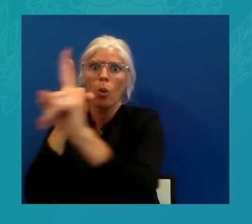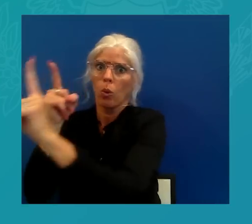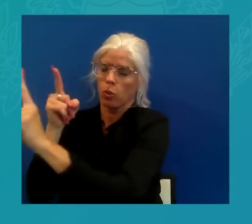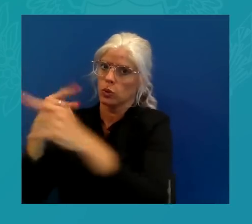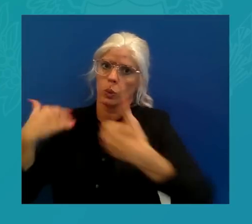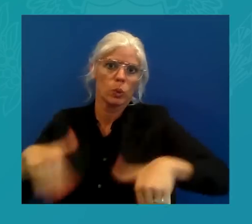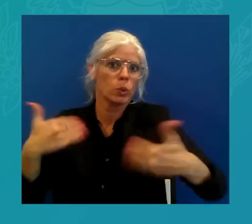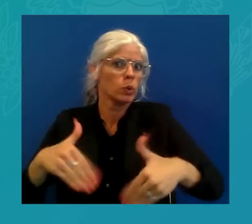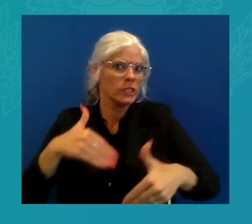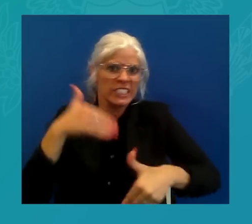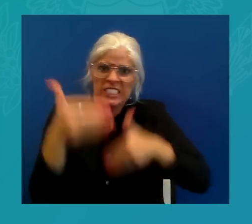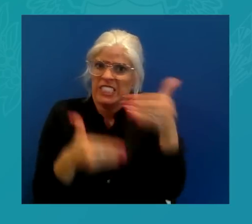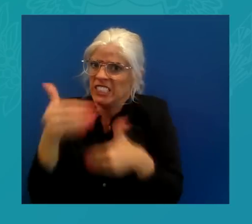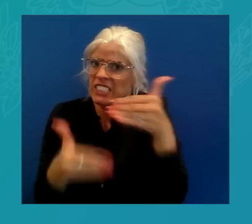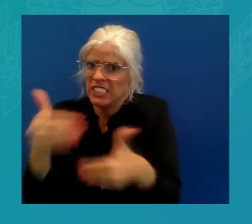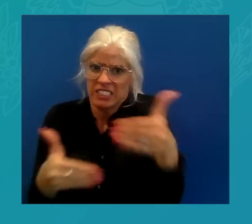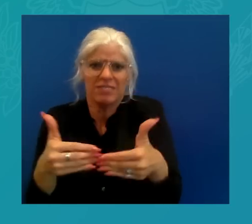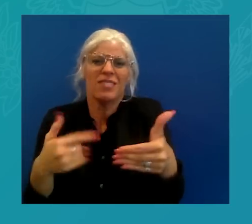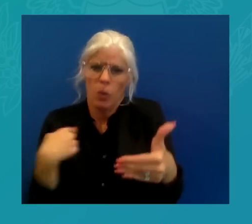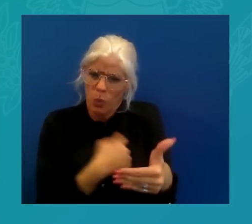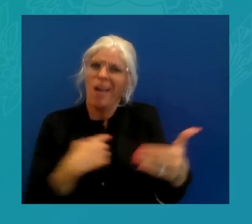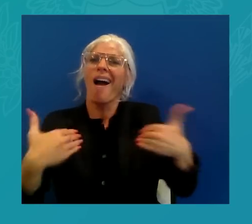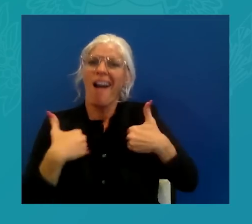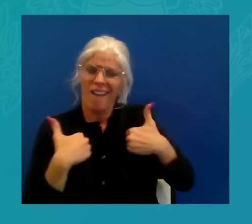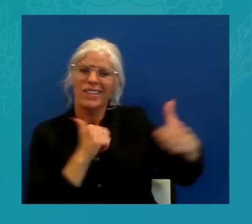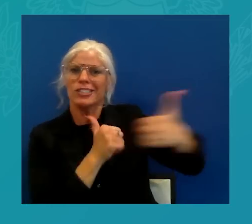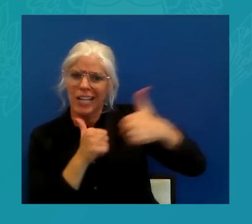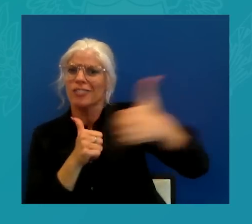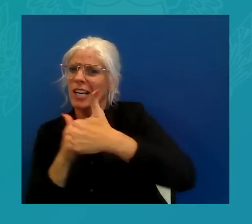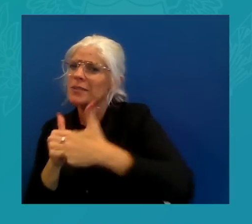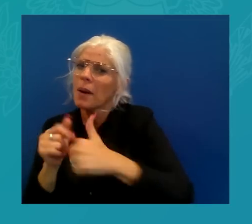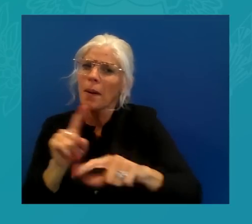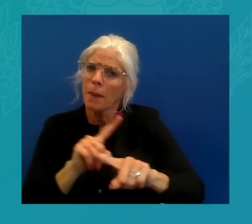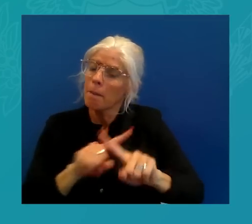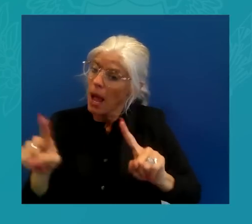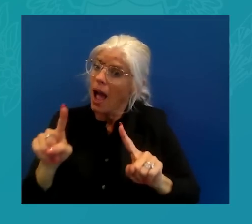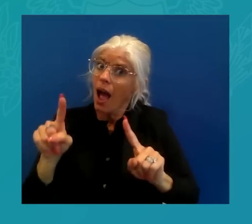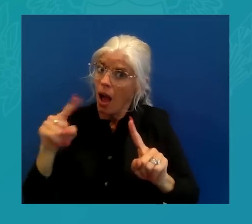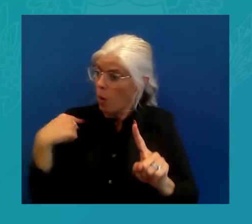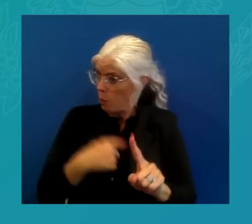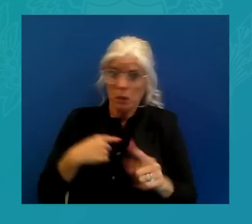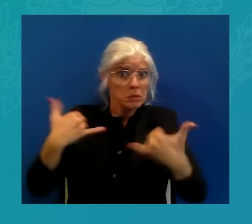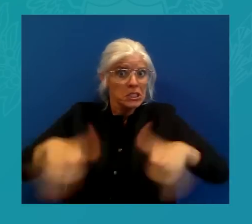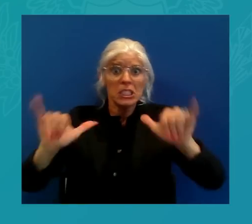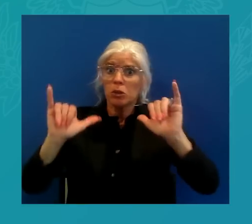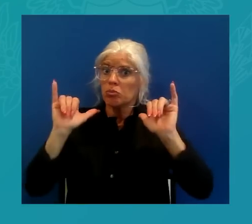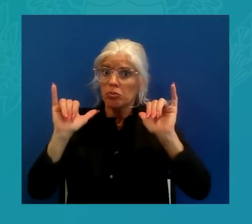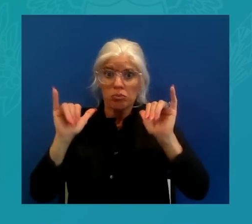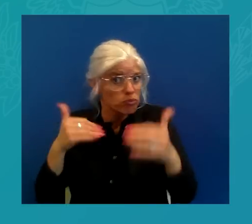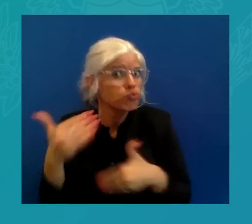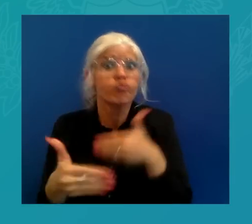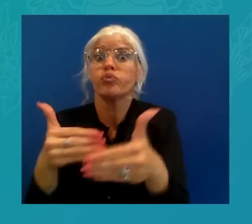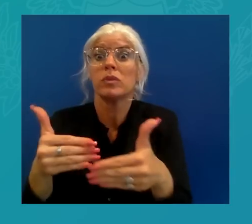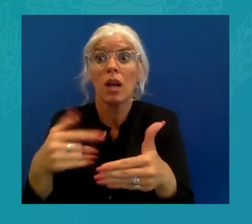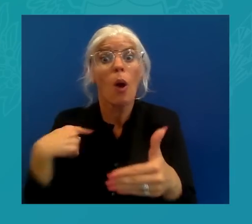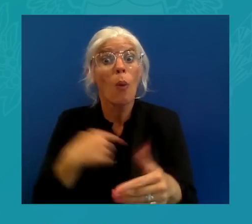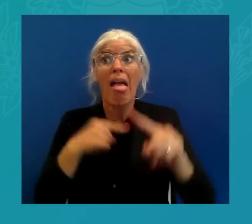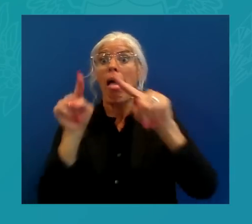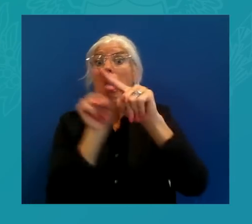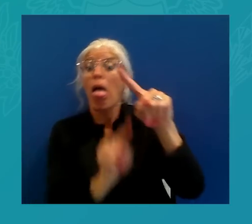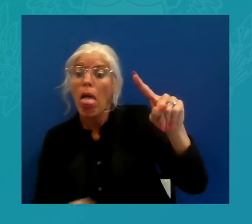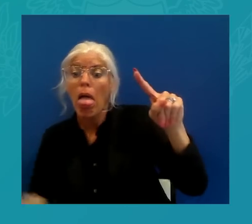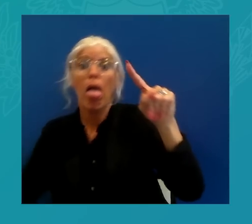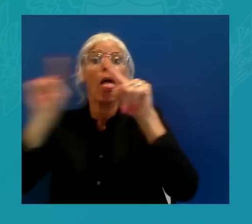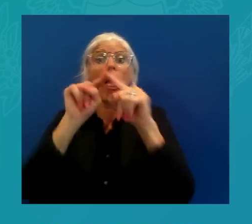challenges and the real opportunity we see to make progress. We're not starting anew.